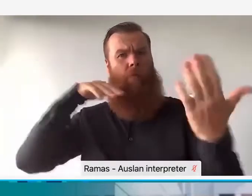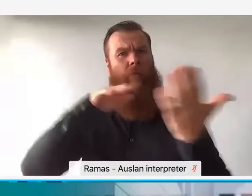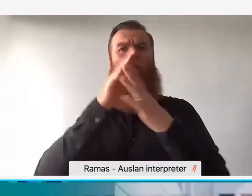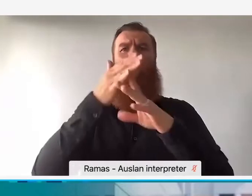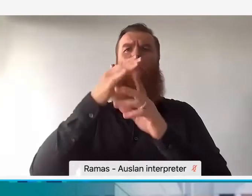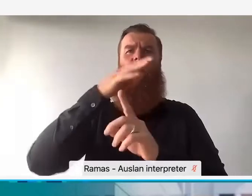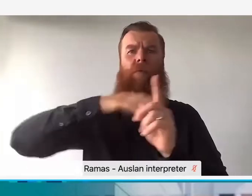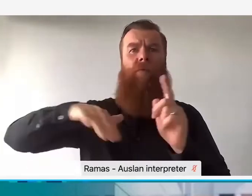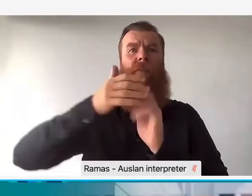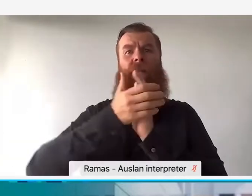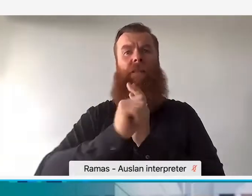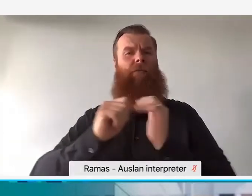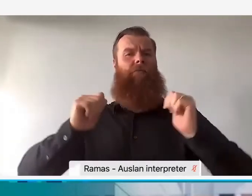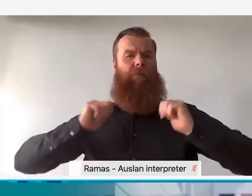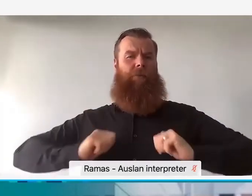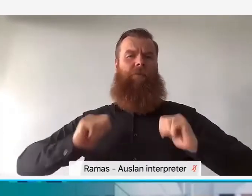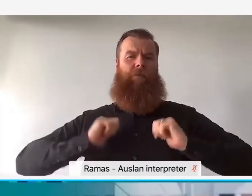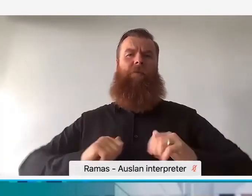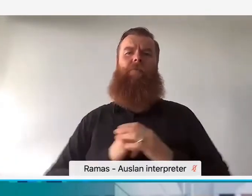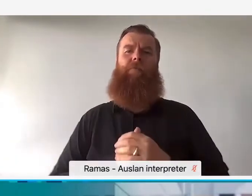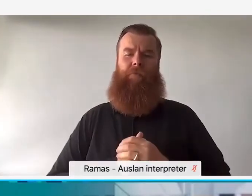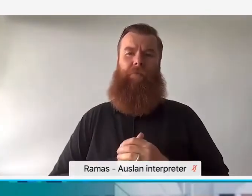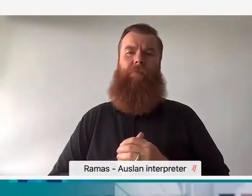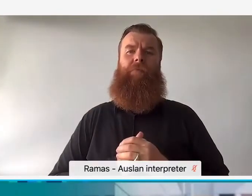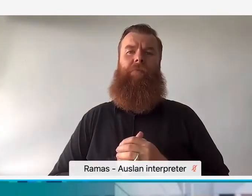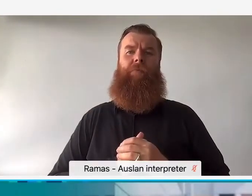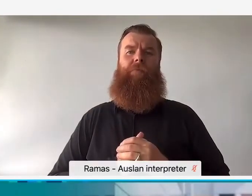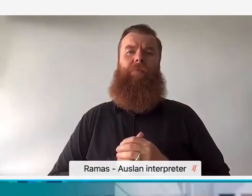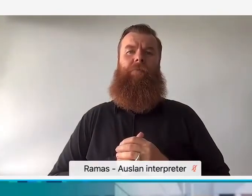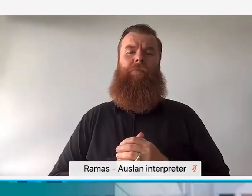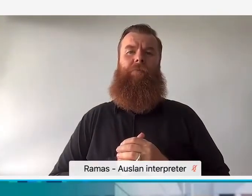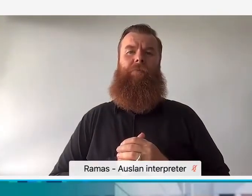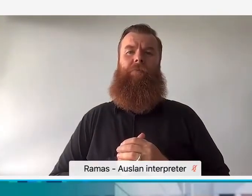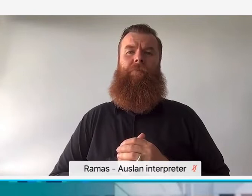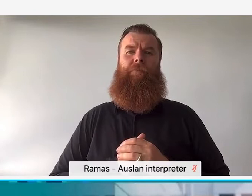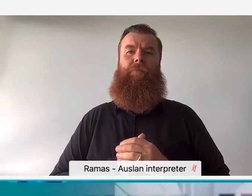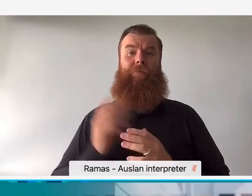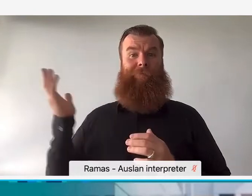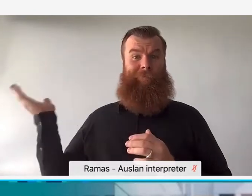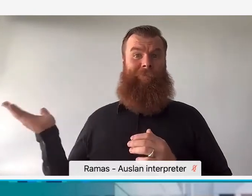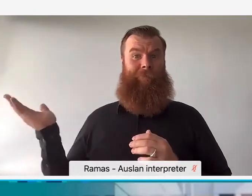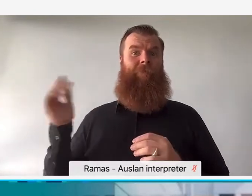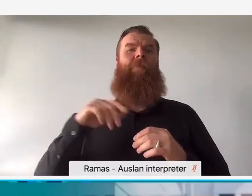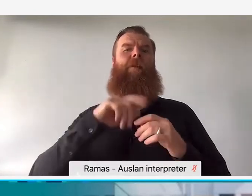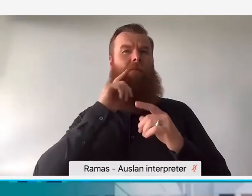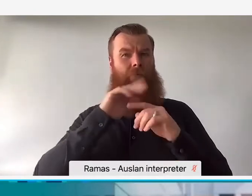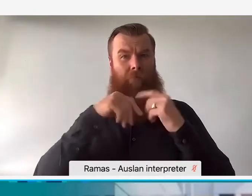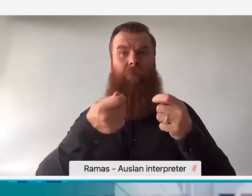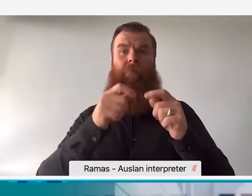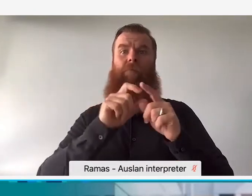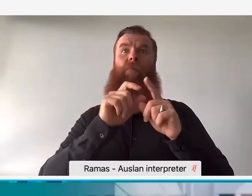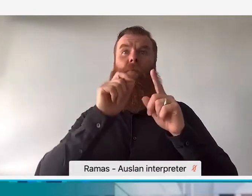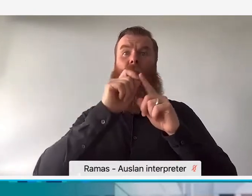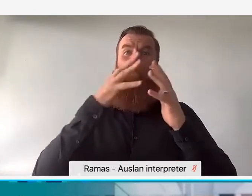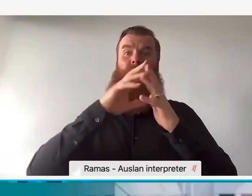include utilising the scheme that we were talking about today. This service is provided by PricewaterhouseCoopers, and you can access it